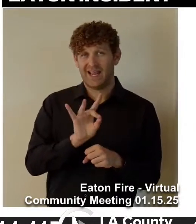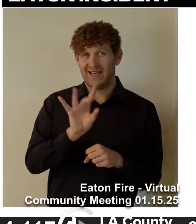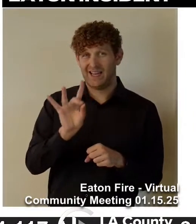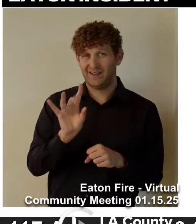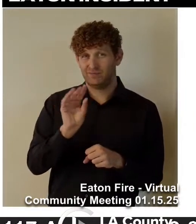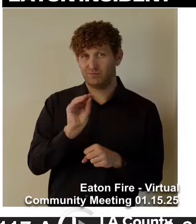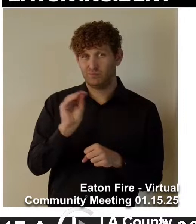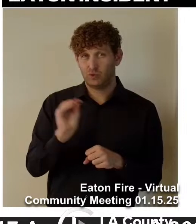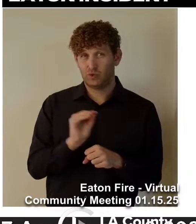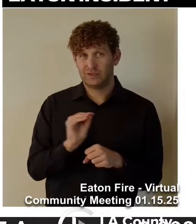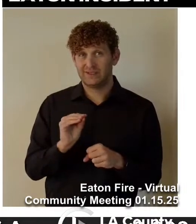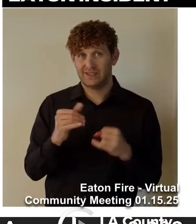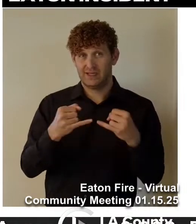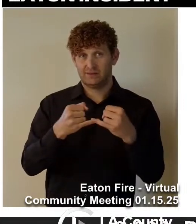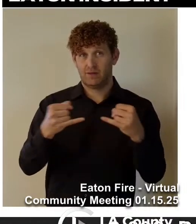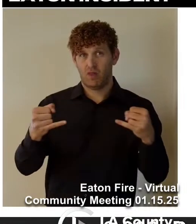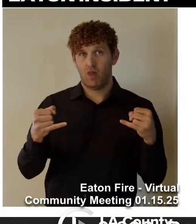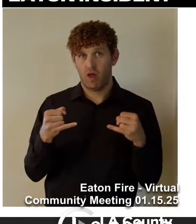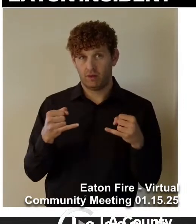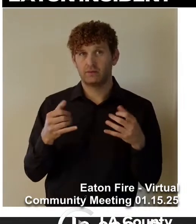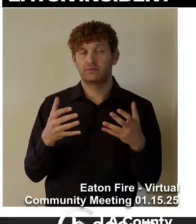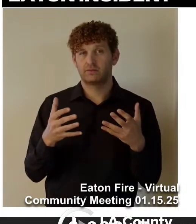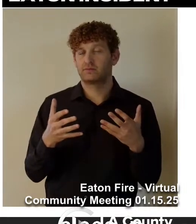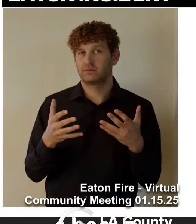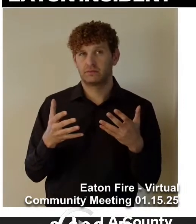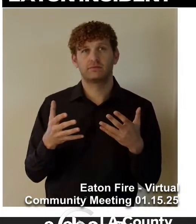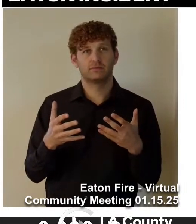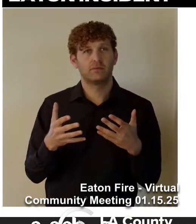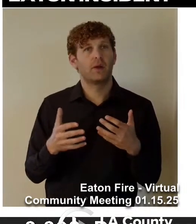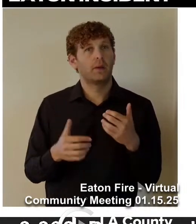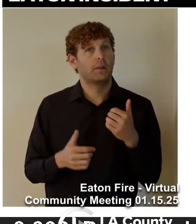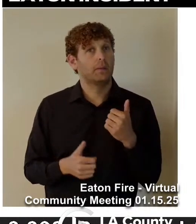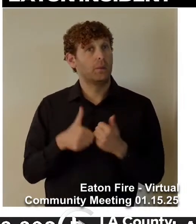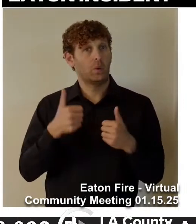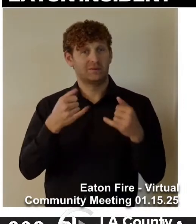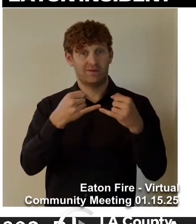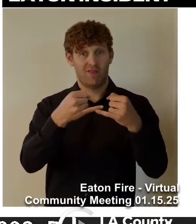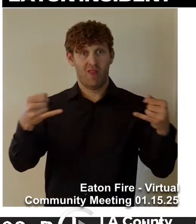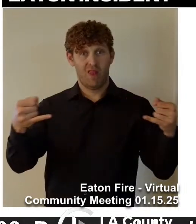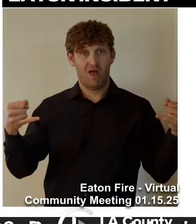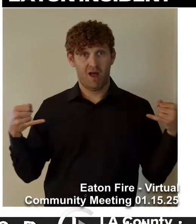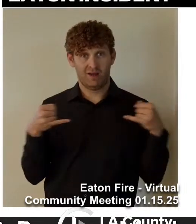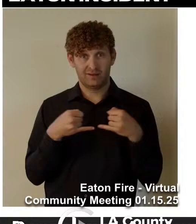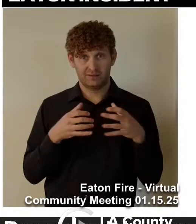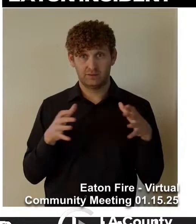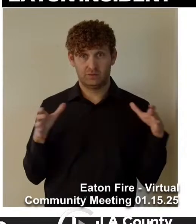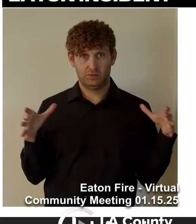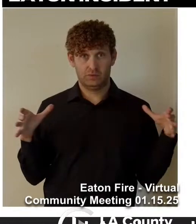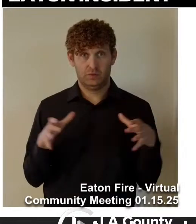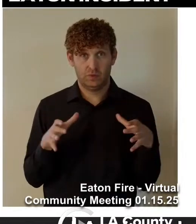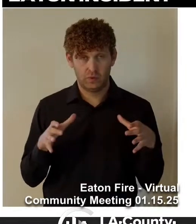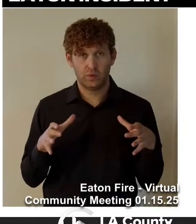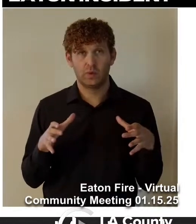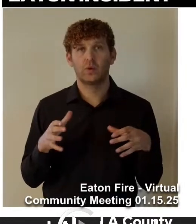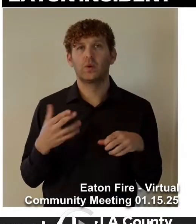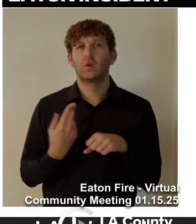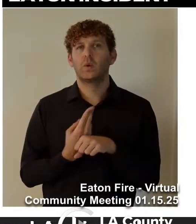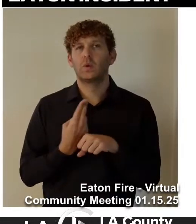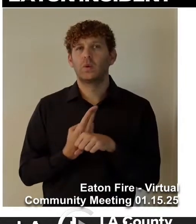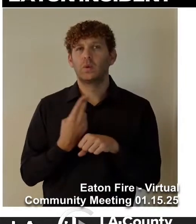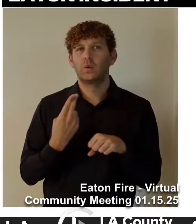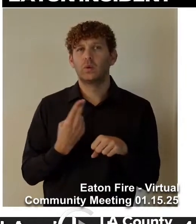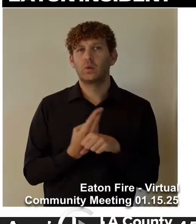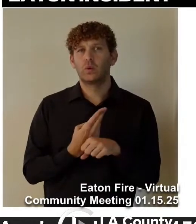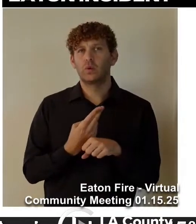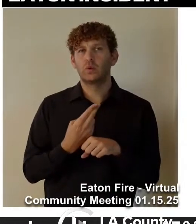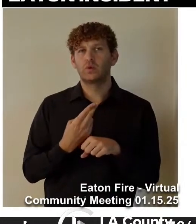lines that we have planned. Most of the lines that aren't complete have been, we have used retardant both out of fixed